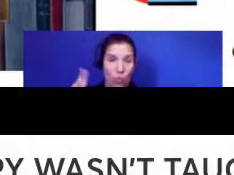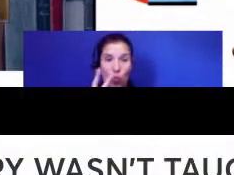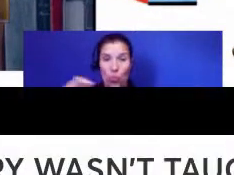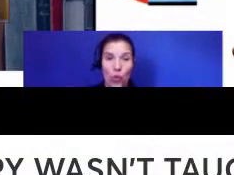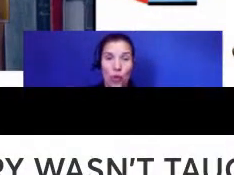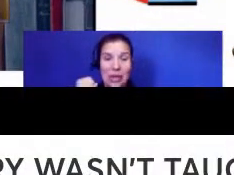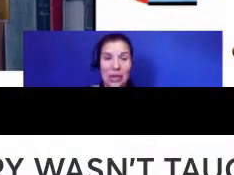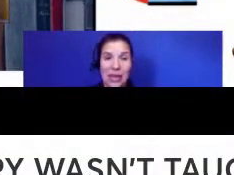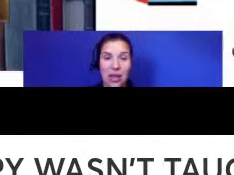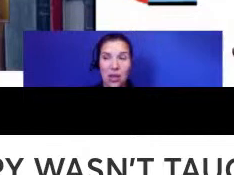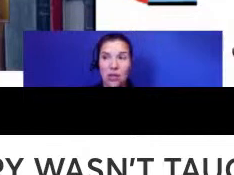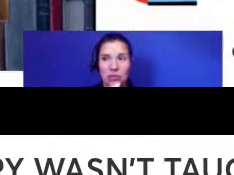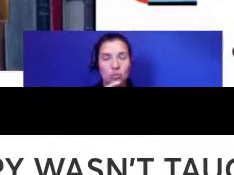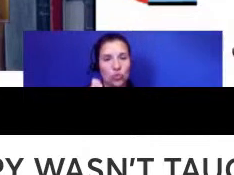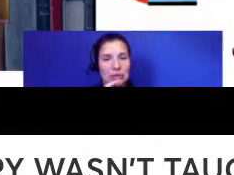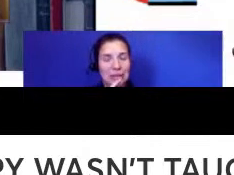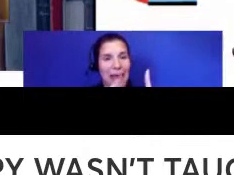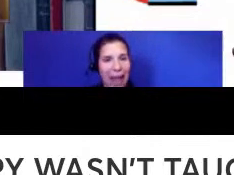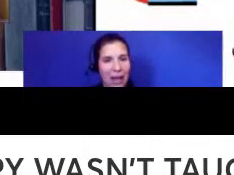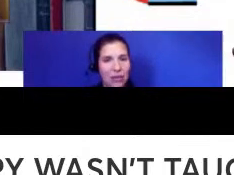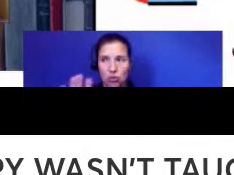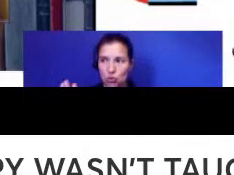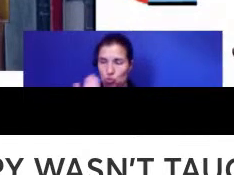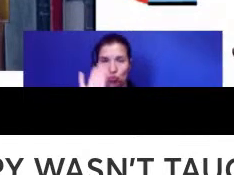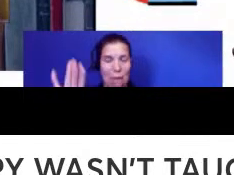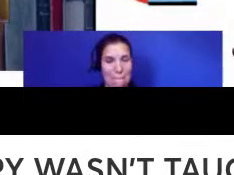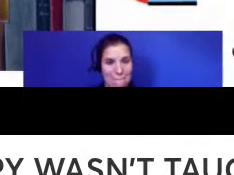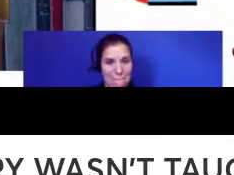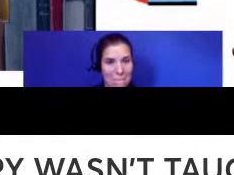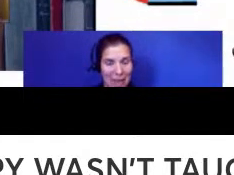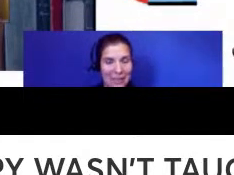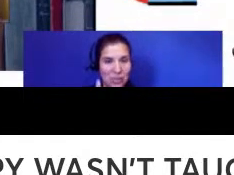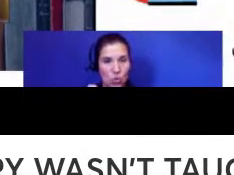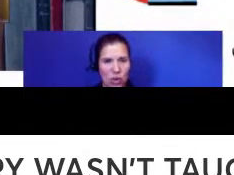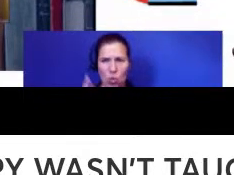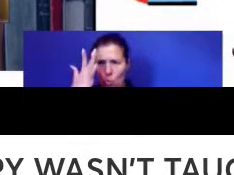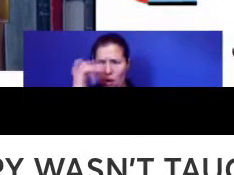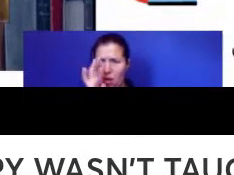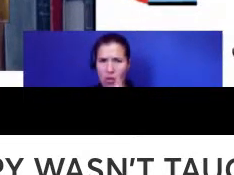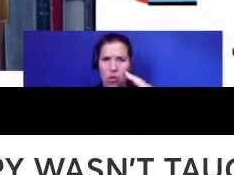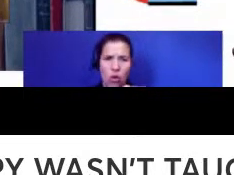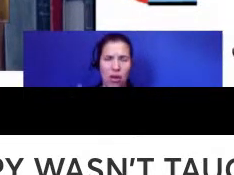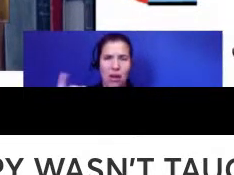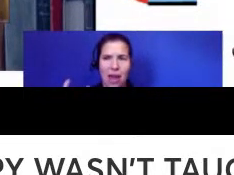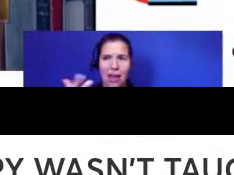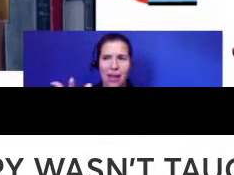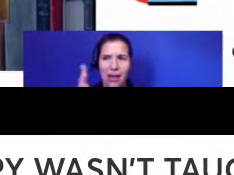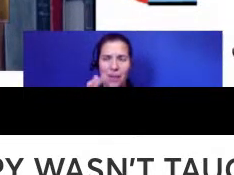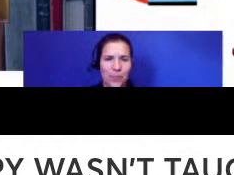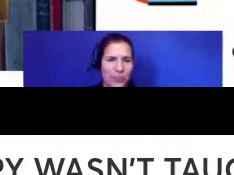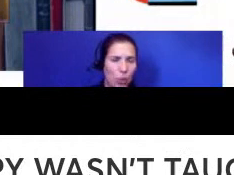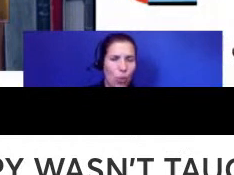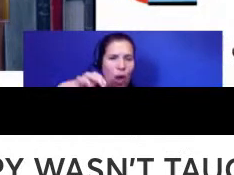has been set to answer some basic questions. Why do inequalities like wealth, health, and security persist